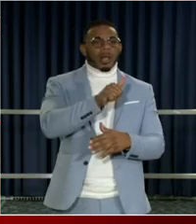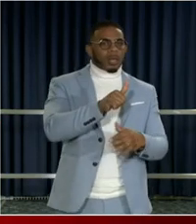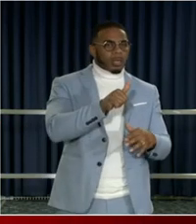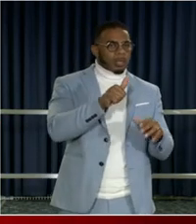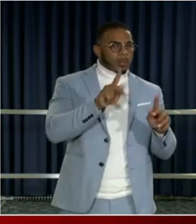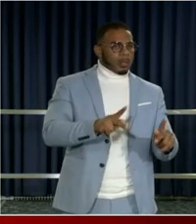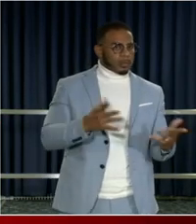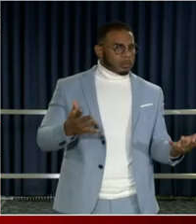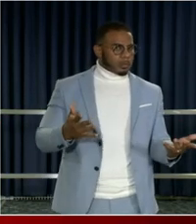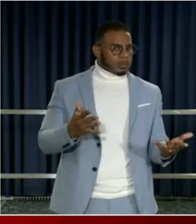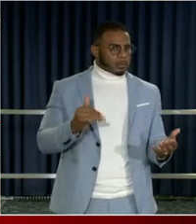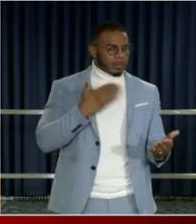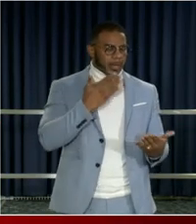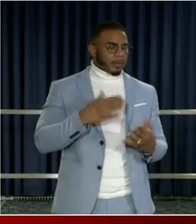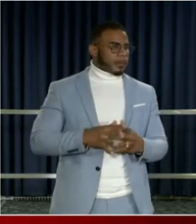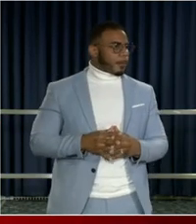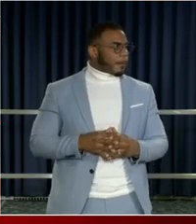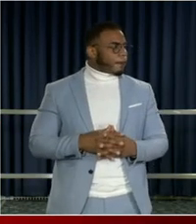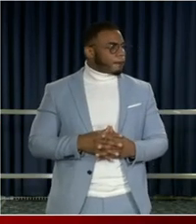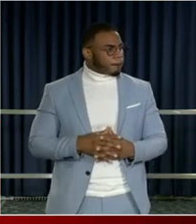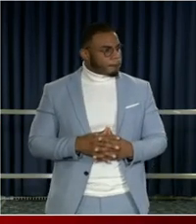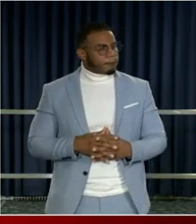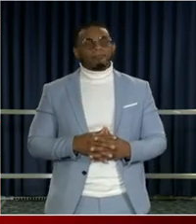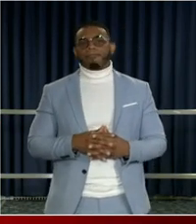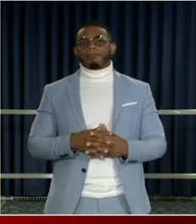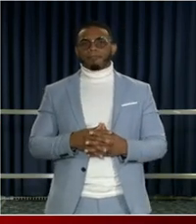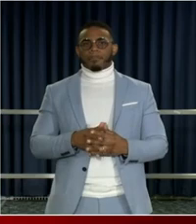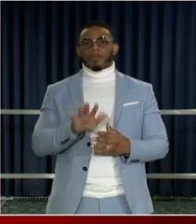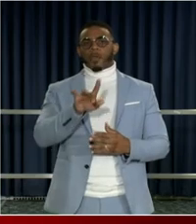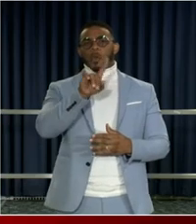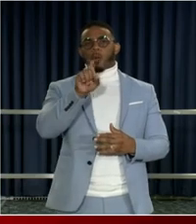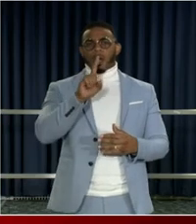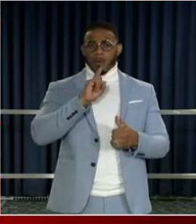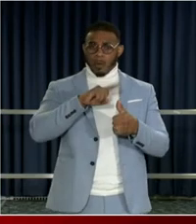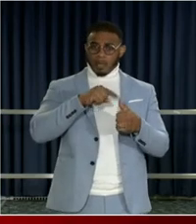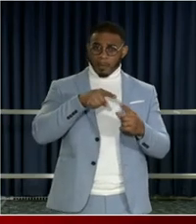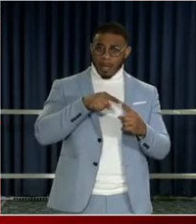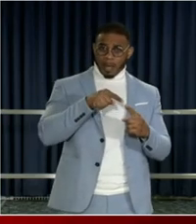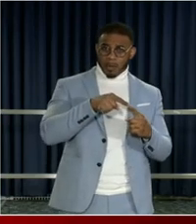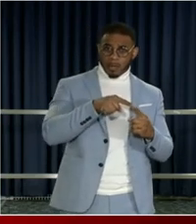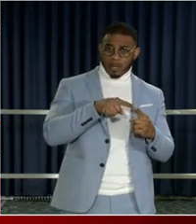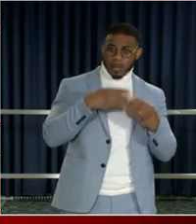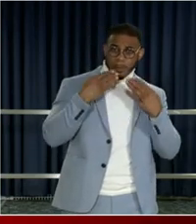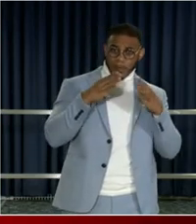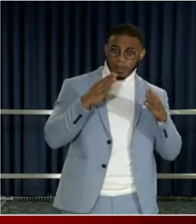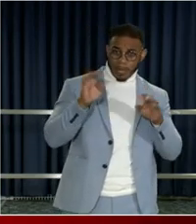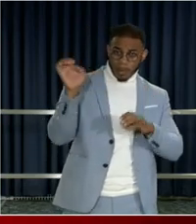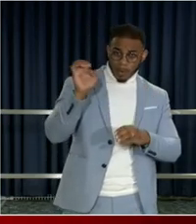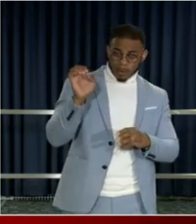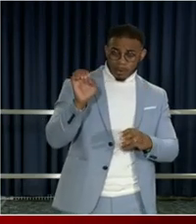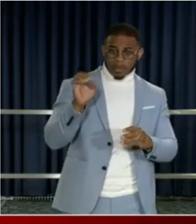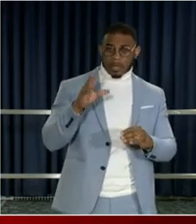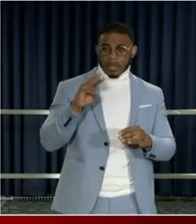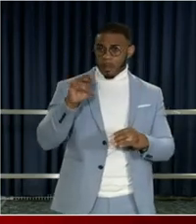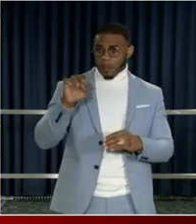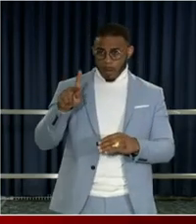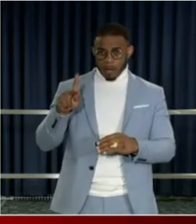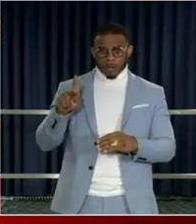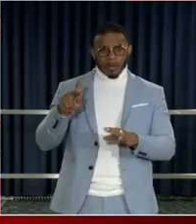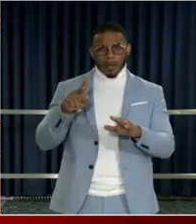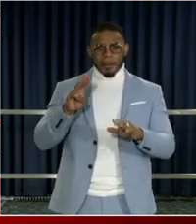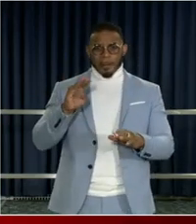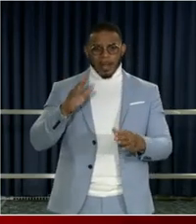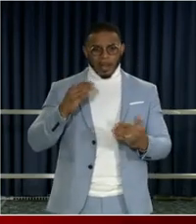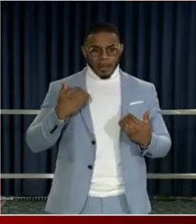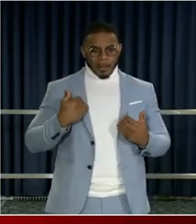another gunshot victim. Thank you. Your question was about the public emergency, and Mark, by